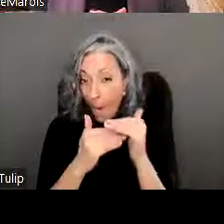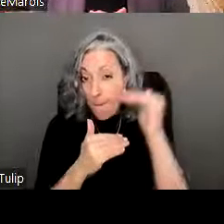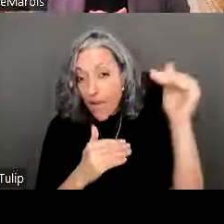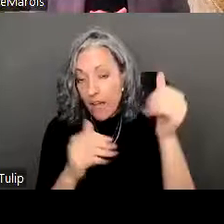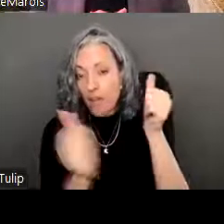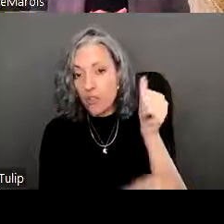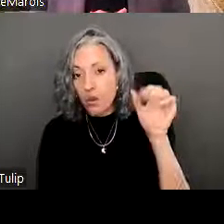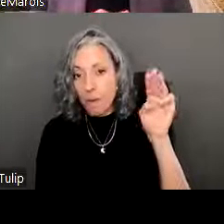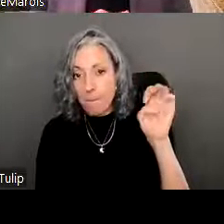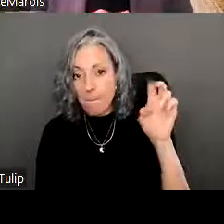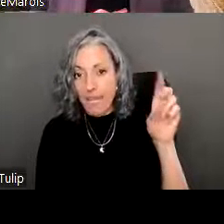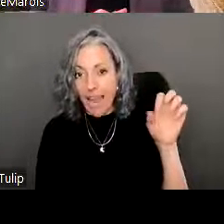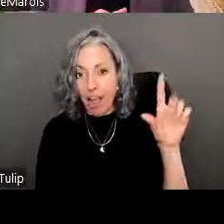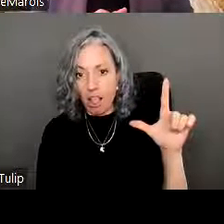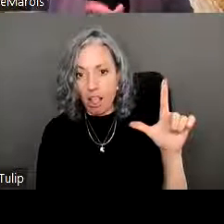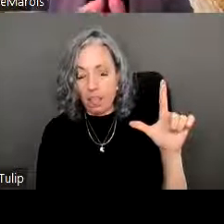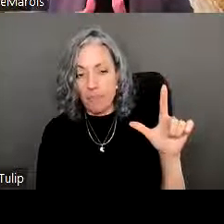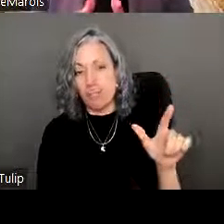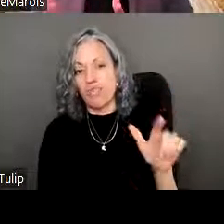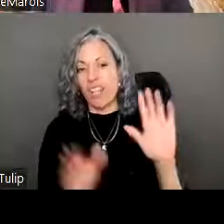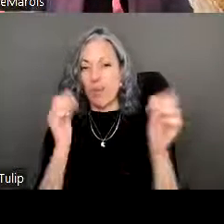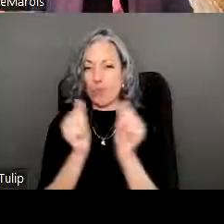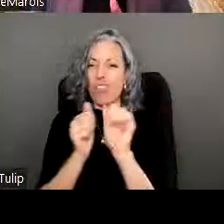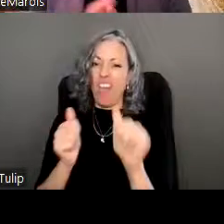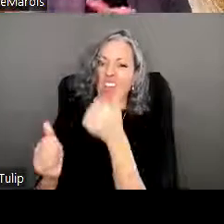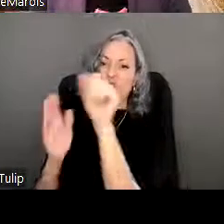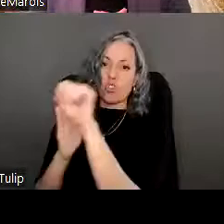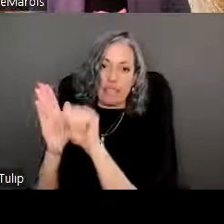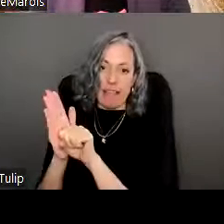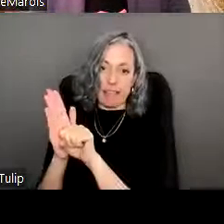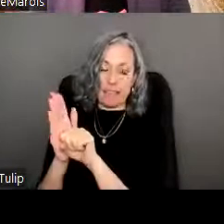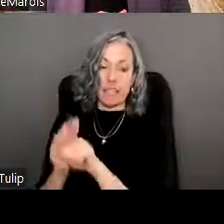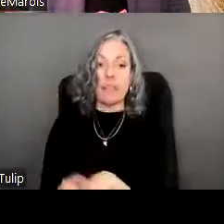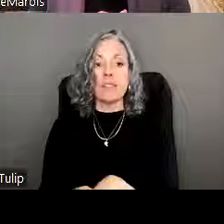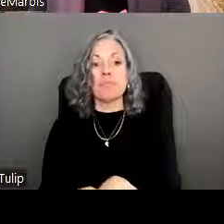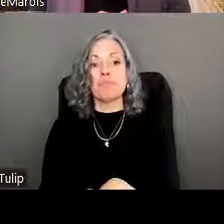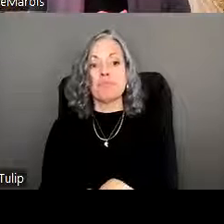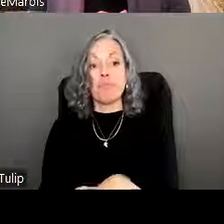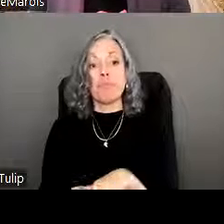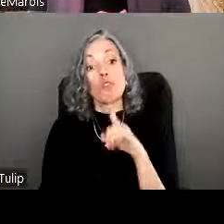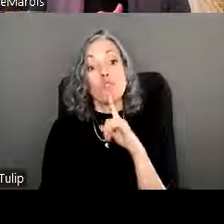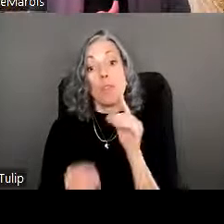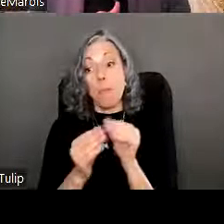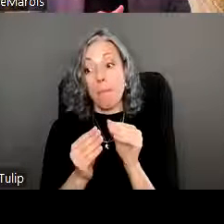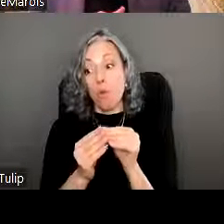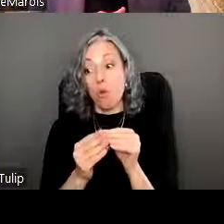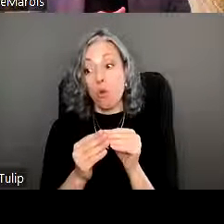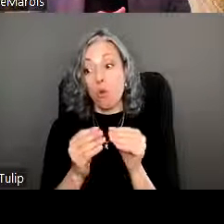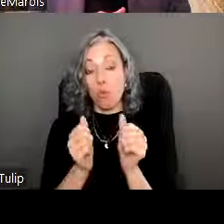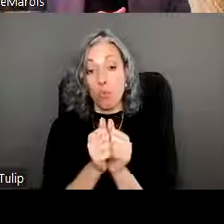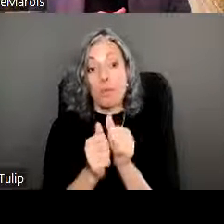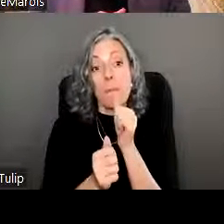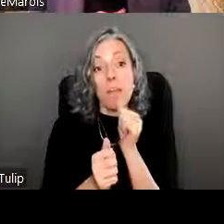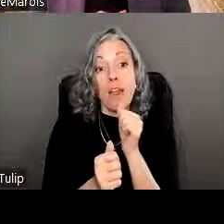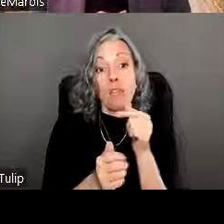Medi-Cal, definitely more than other states, and actually more than people who are paying privately out of